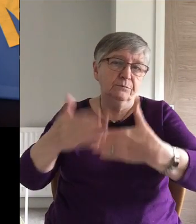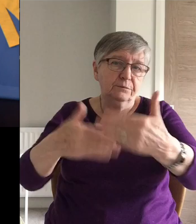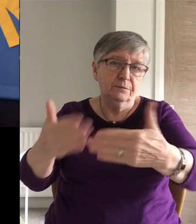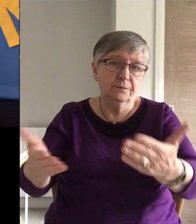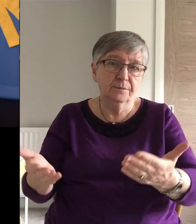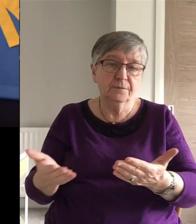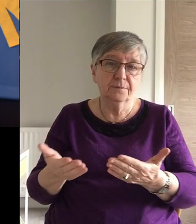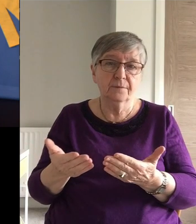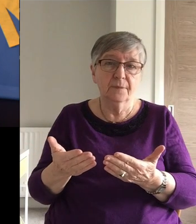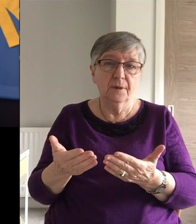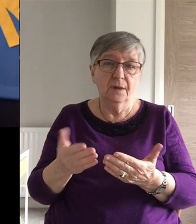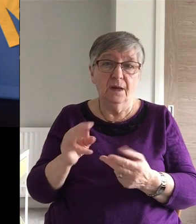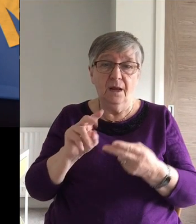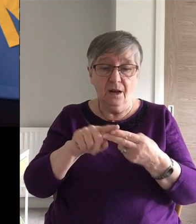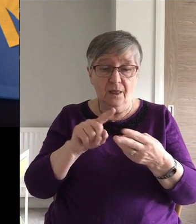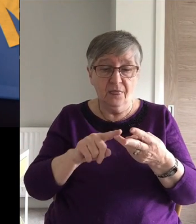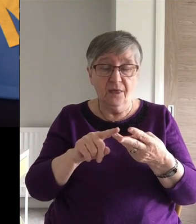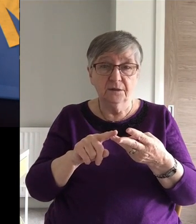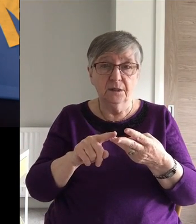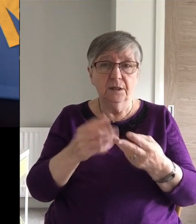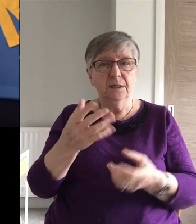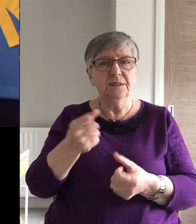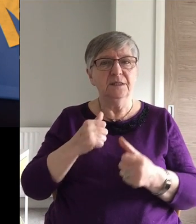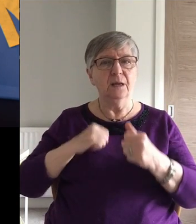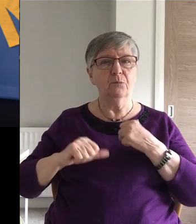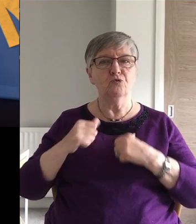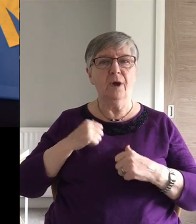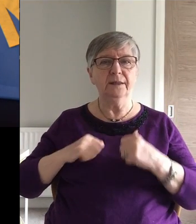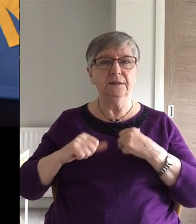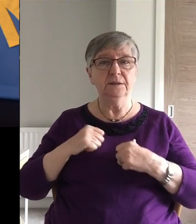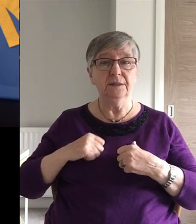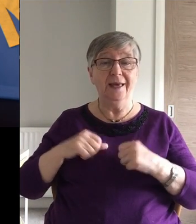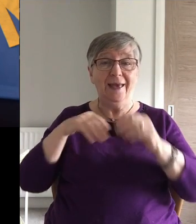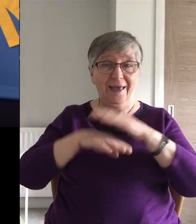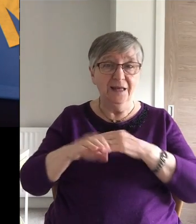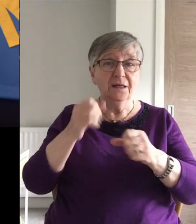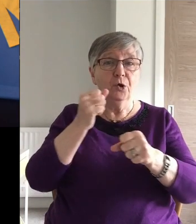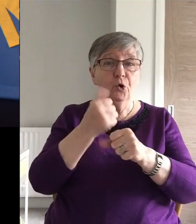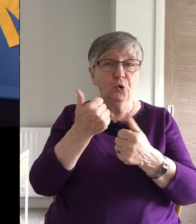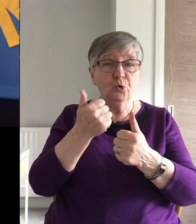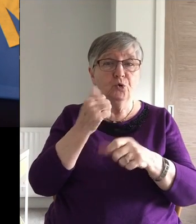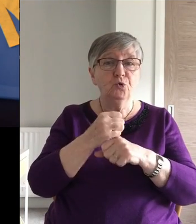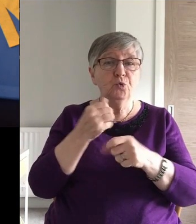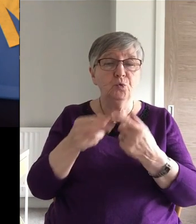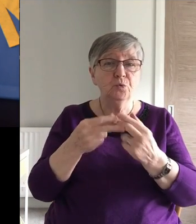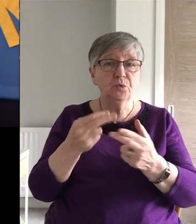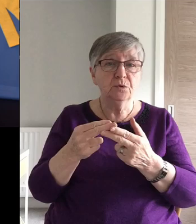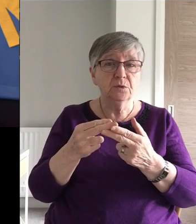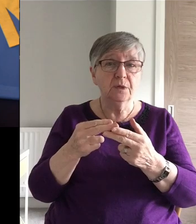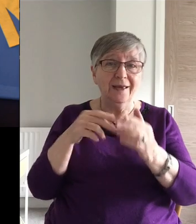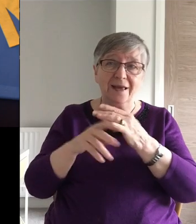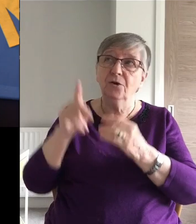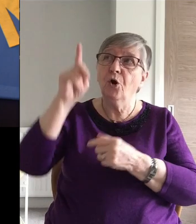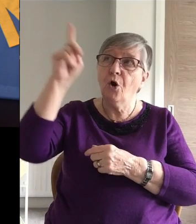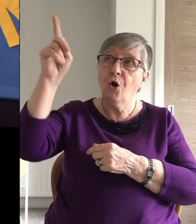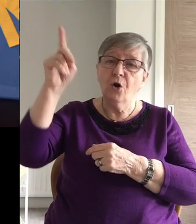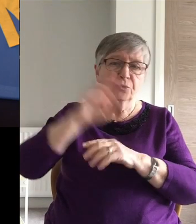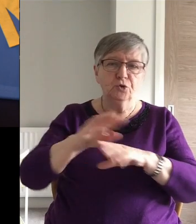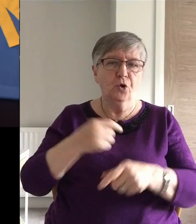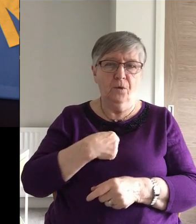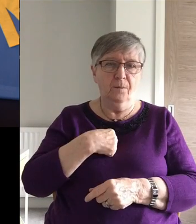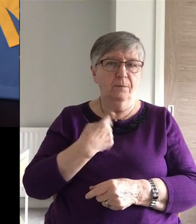process. And thirdly, take pride, but pride in the gospel and in God who gives that gospel and not in